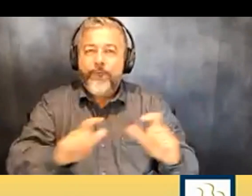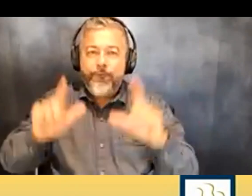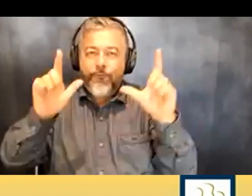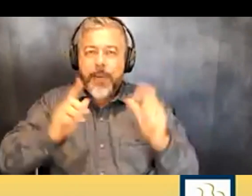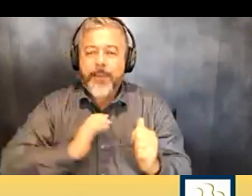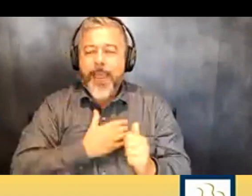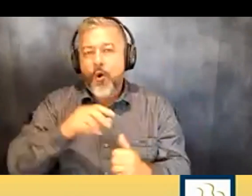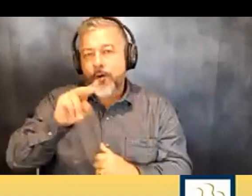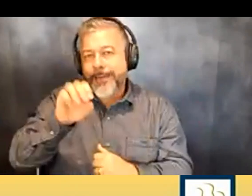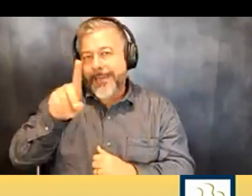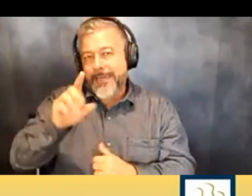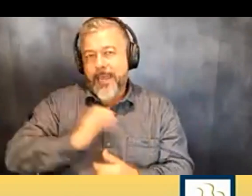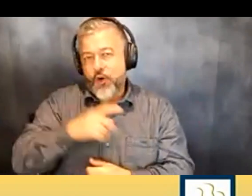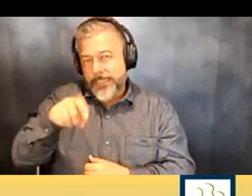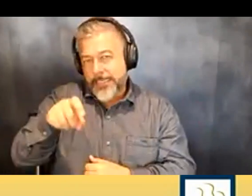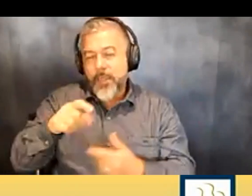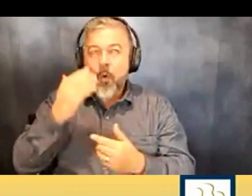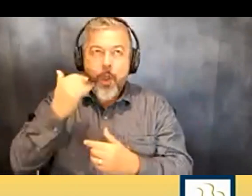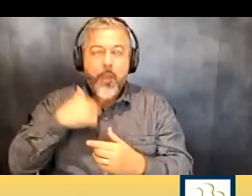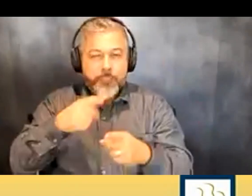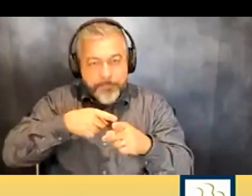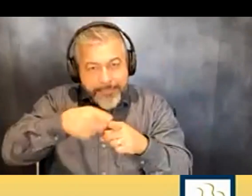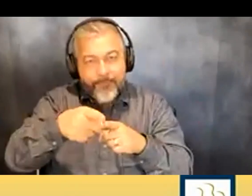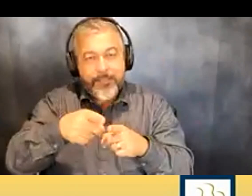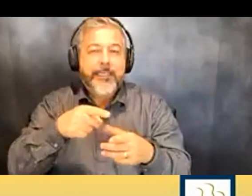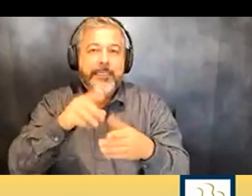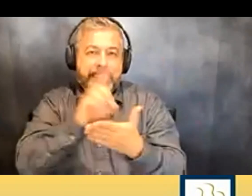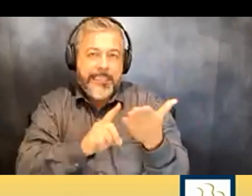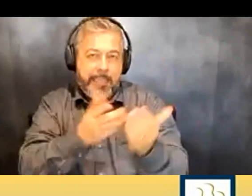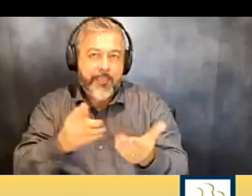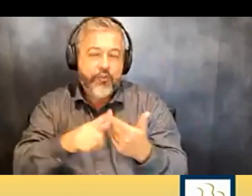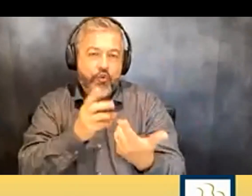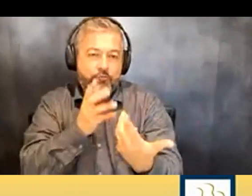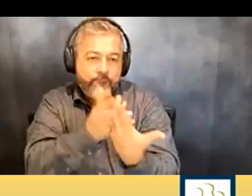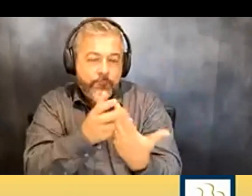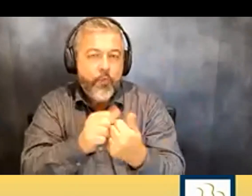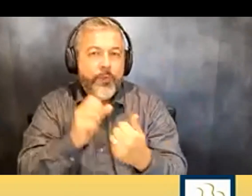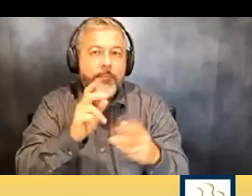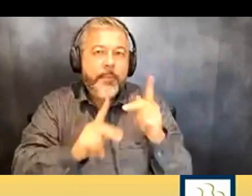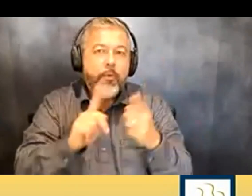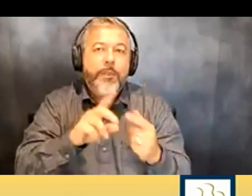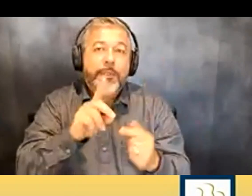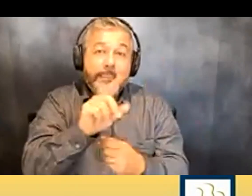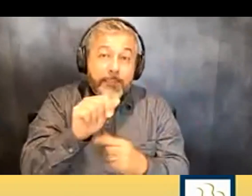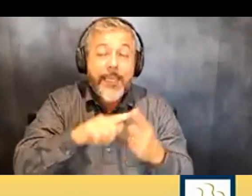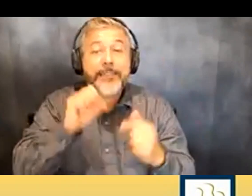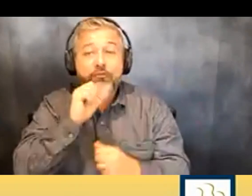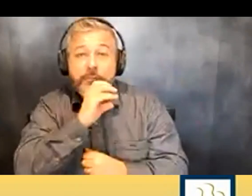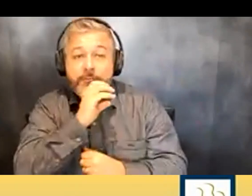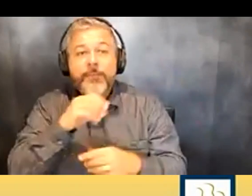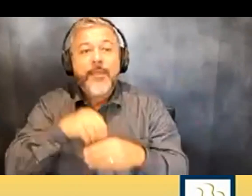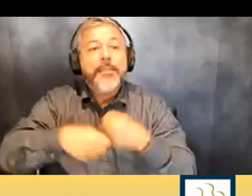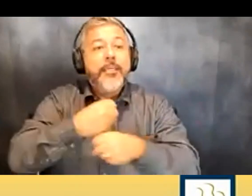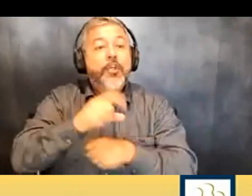we specifically designed stuff to serve seniors and people with disabilities. So in 2020, over 100,000